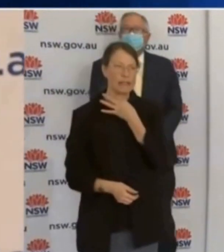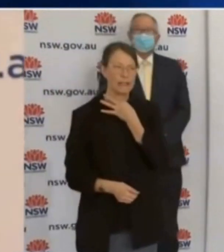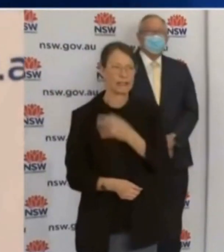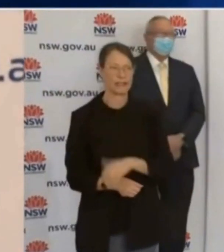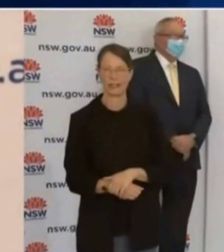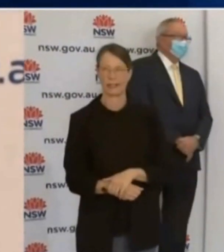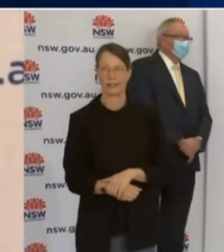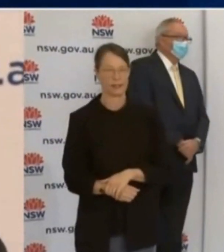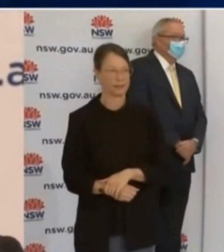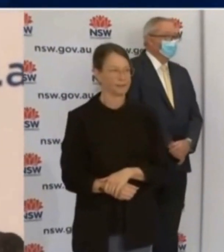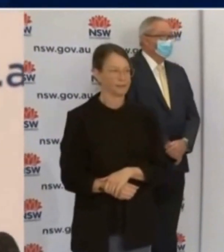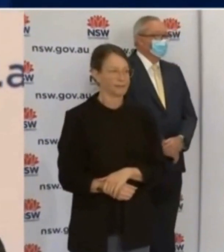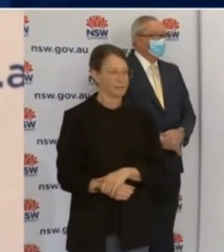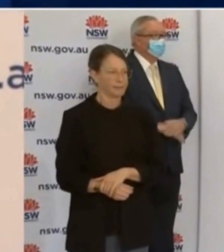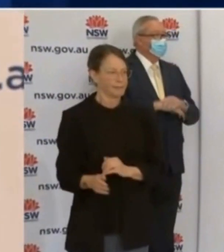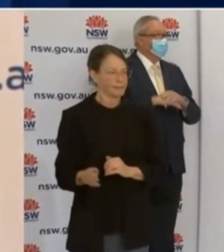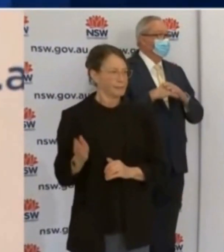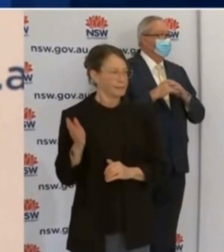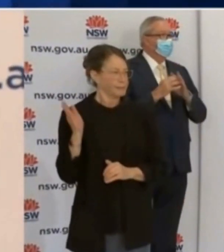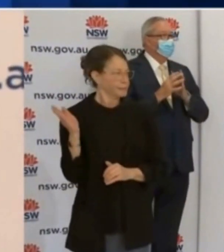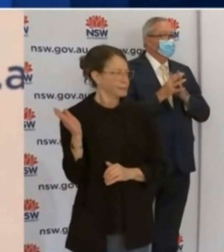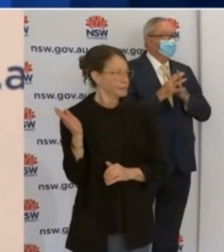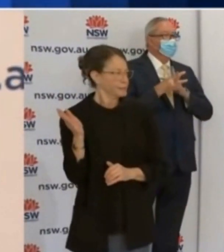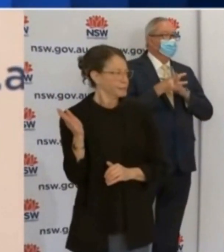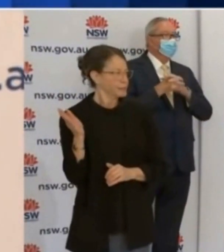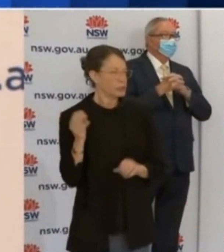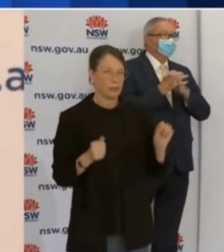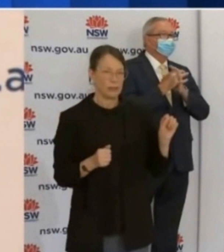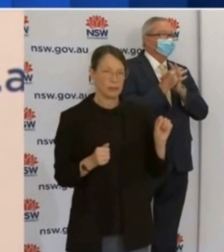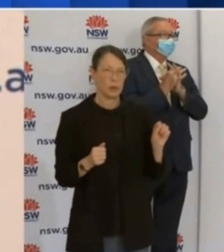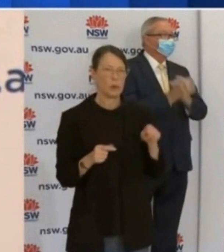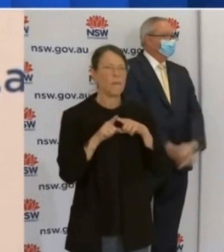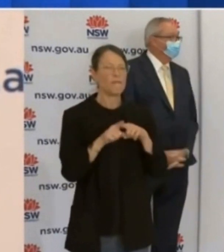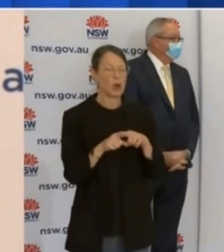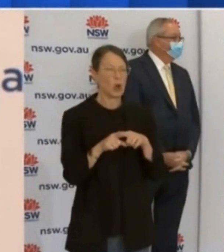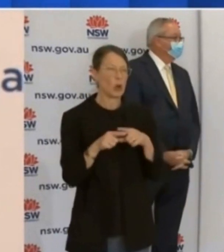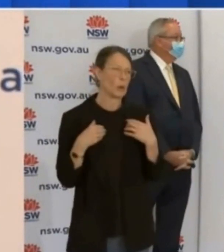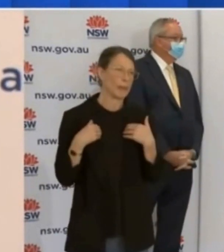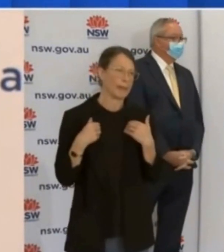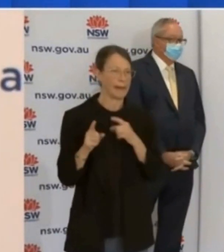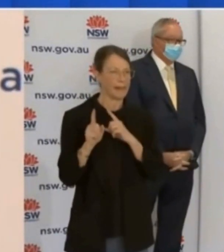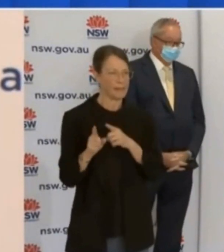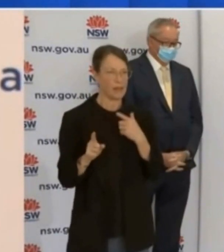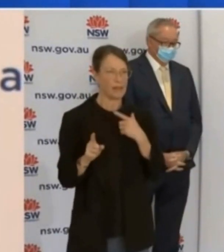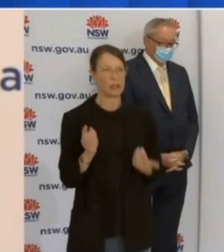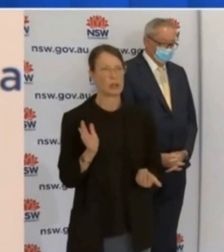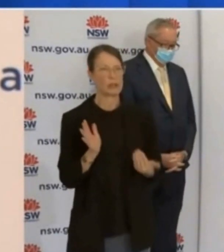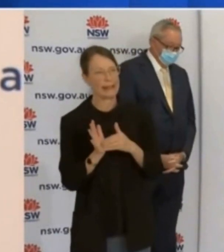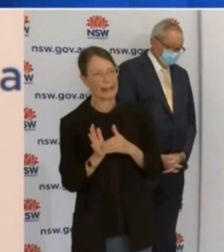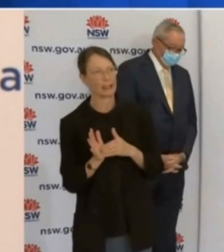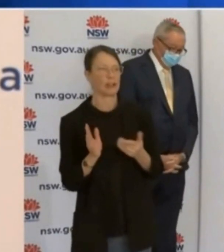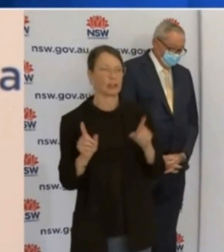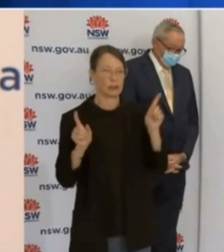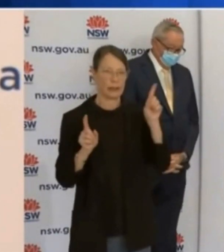Oh, well, that was a better question for Dr. Chant, but obviously we'll take the health advice on that. There are obviously additional cases today. As we provided advice